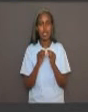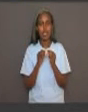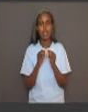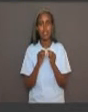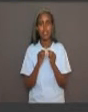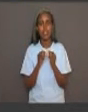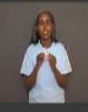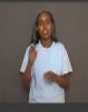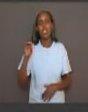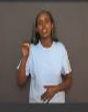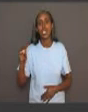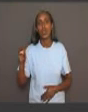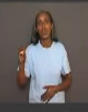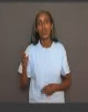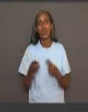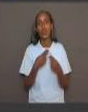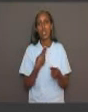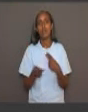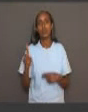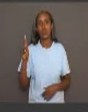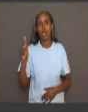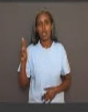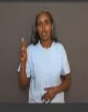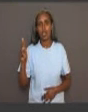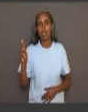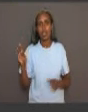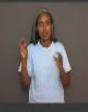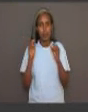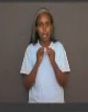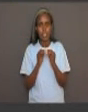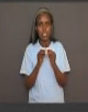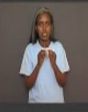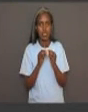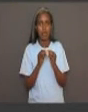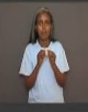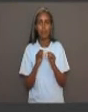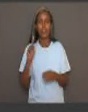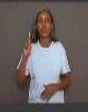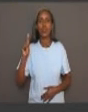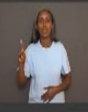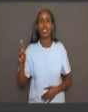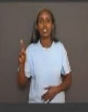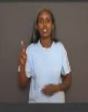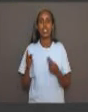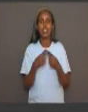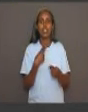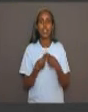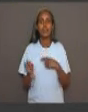1 plus 0 times 1